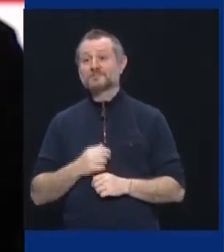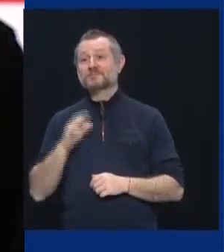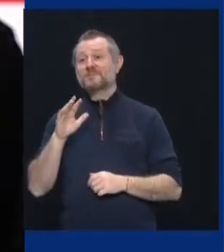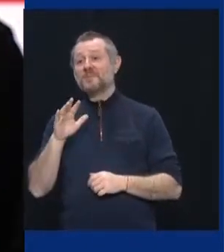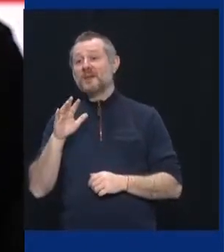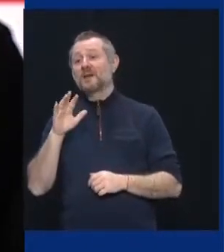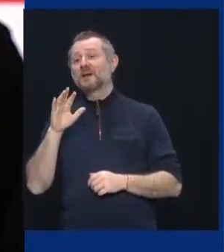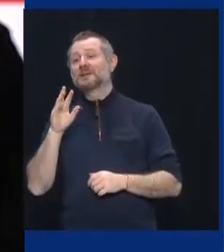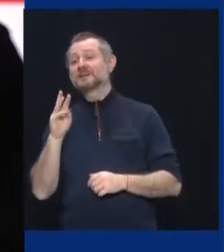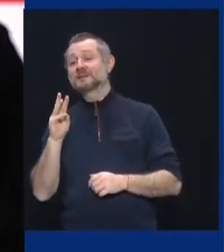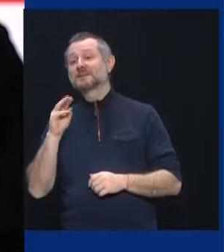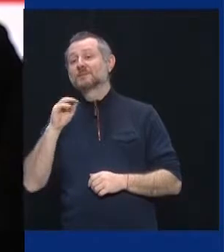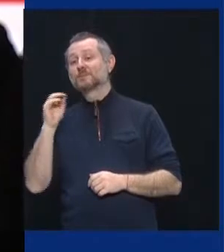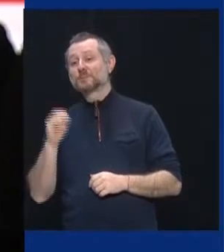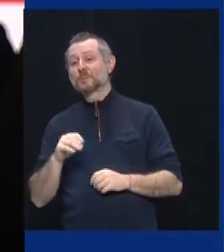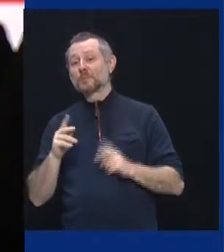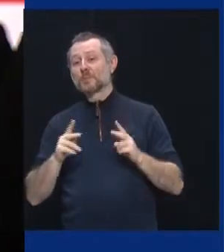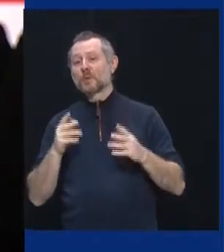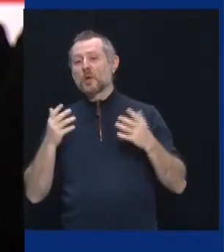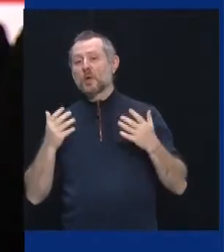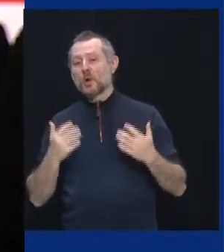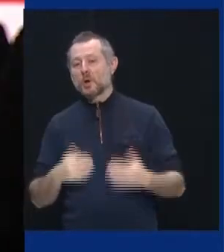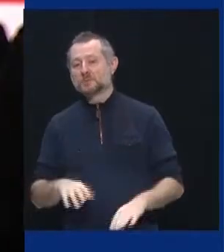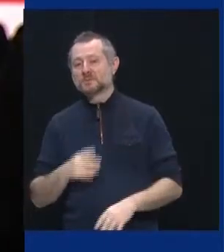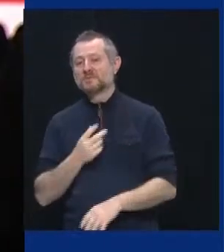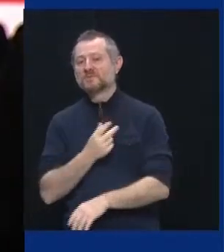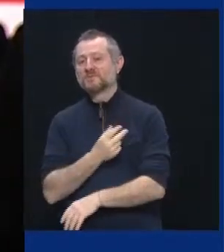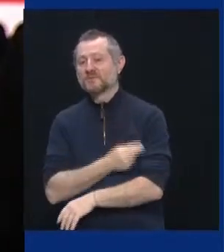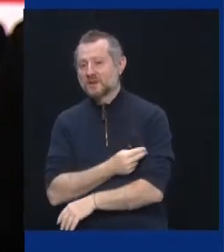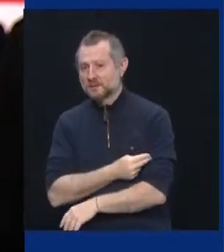56% of the people who have gotten vaccines are white.